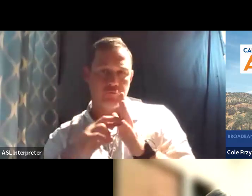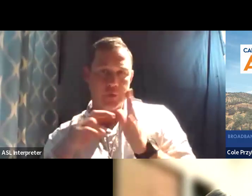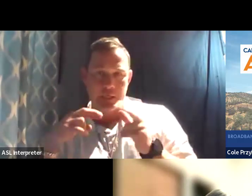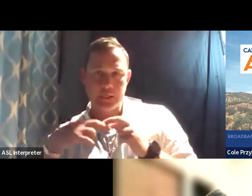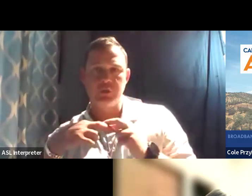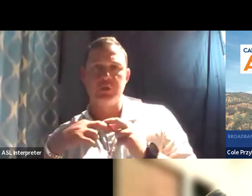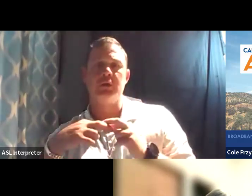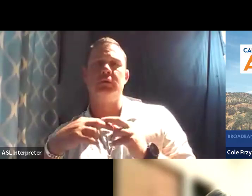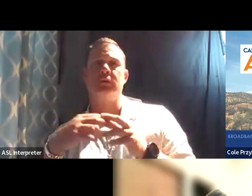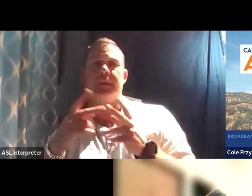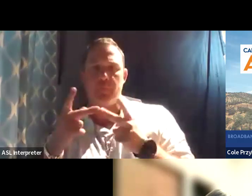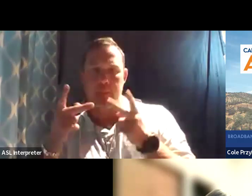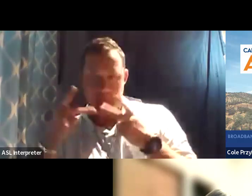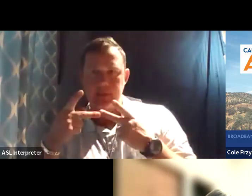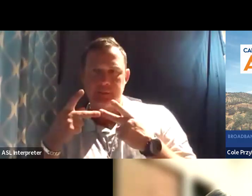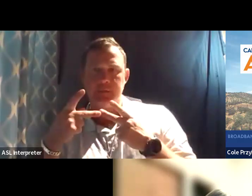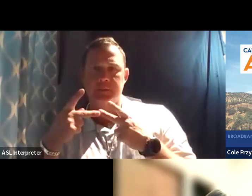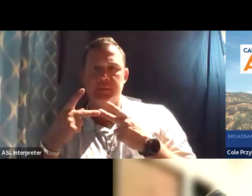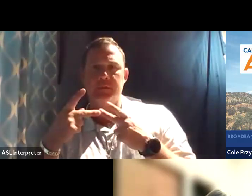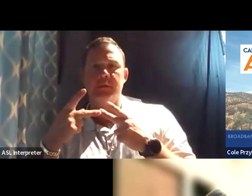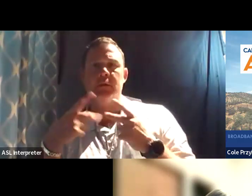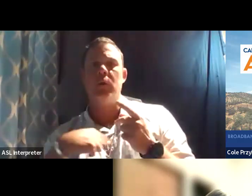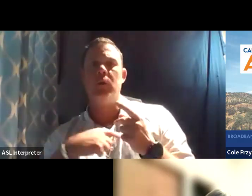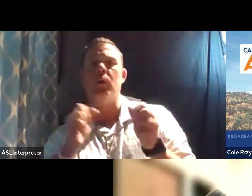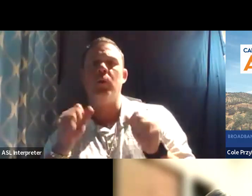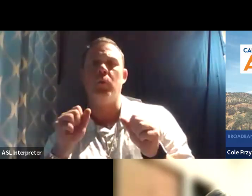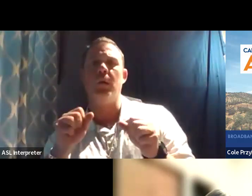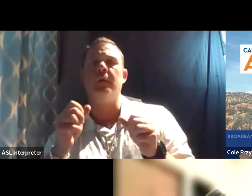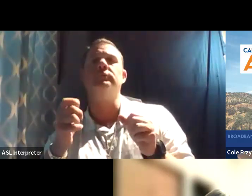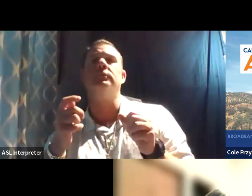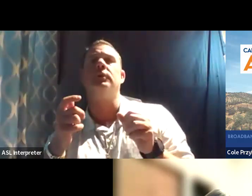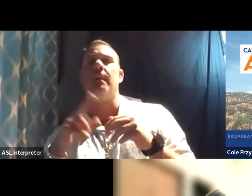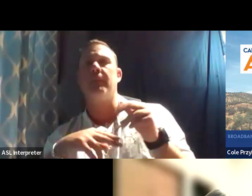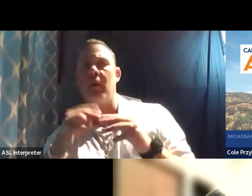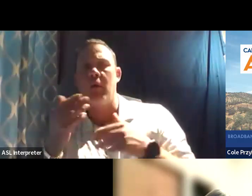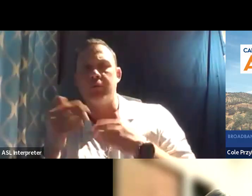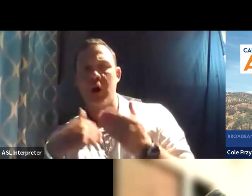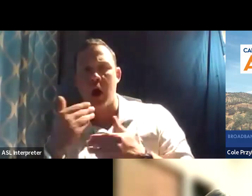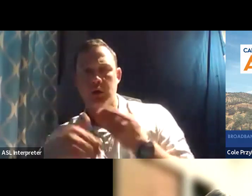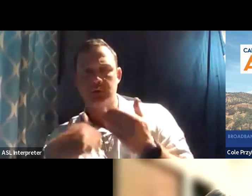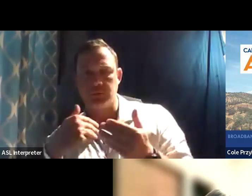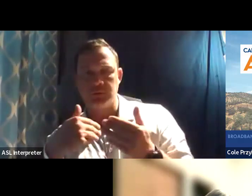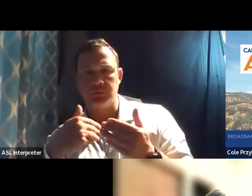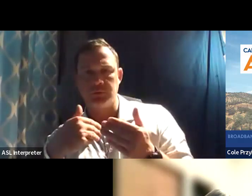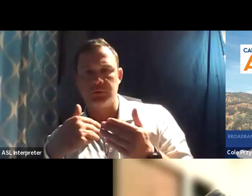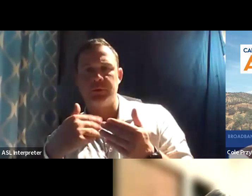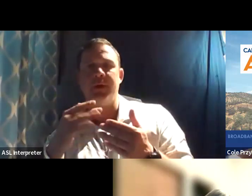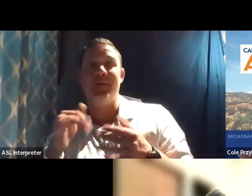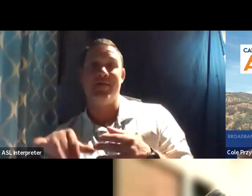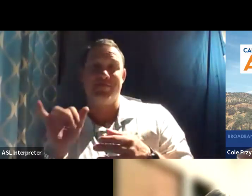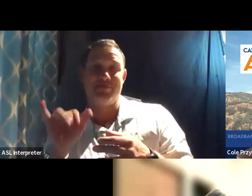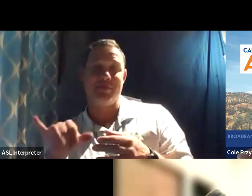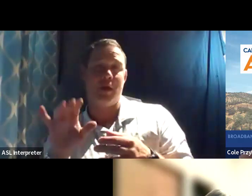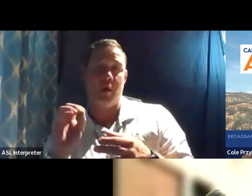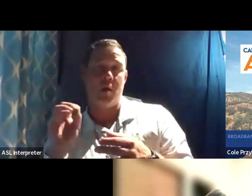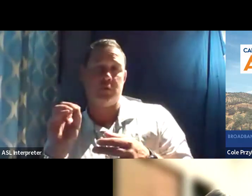different places, that we could potentially build in a process where if an entity or a